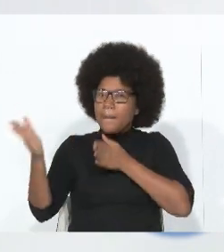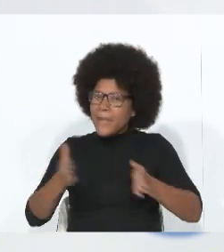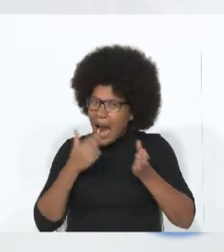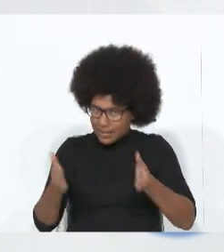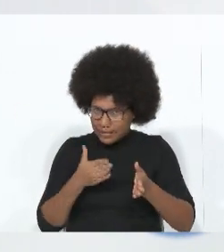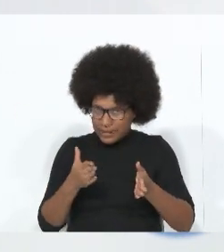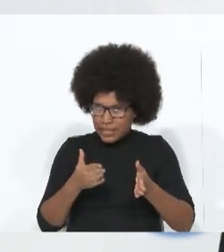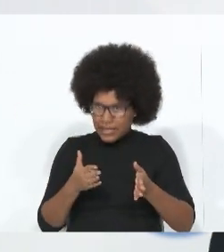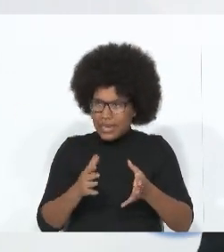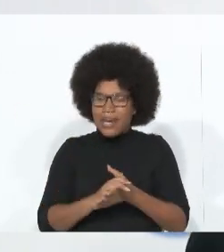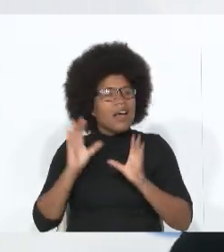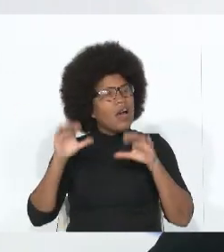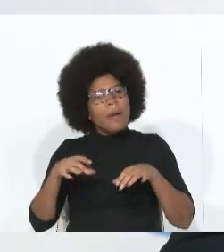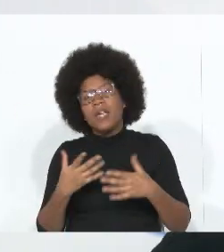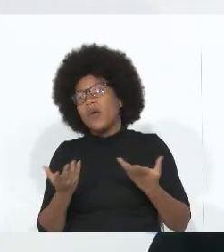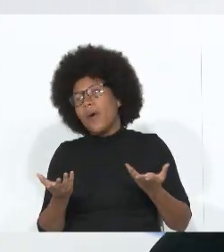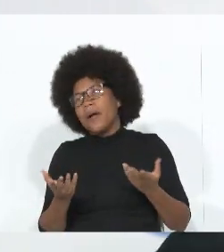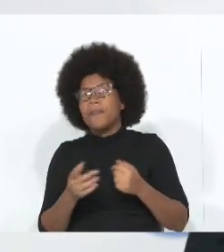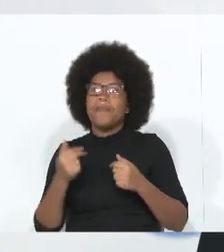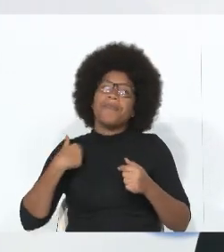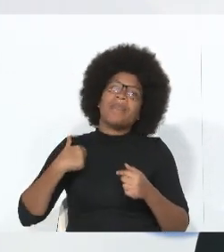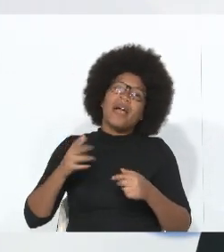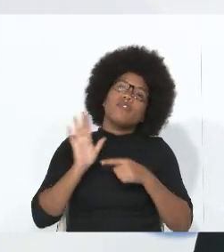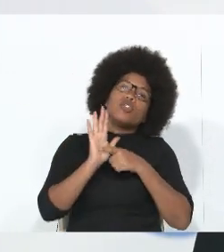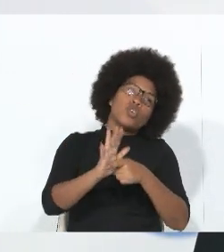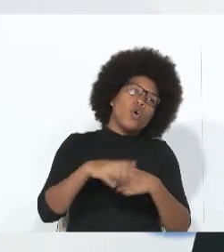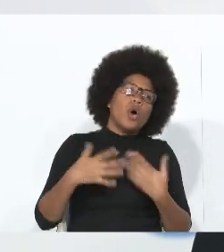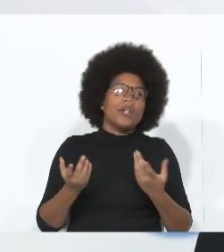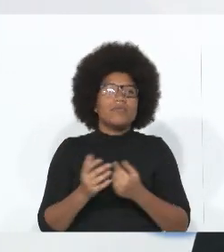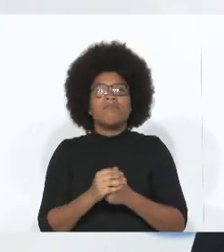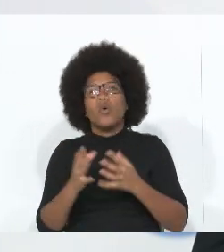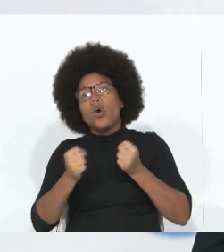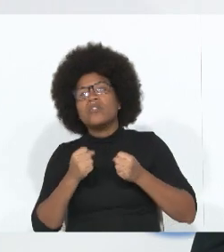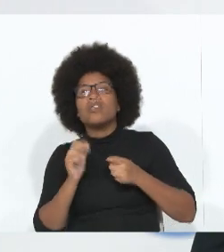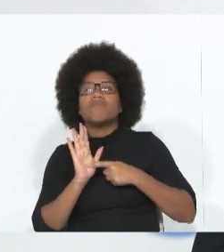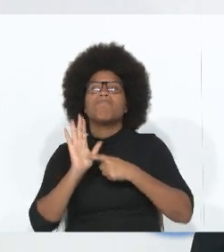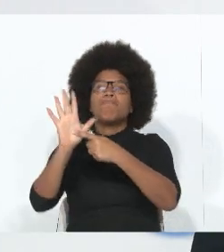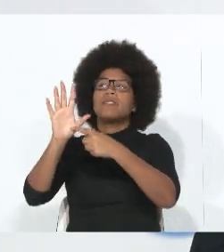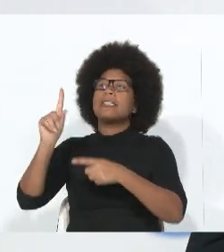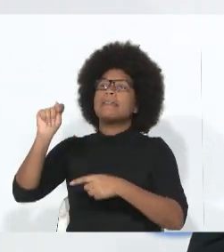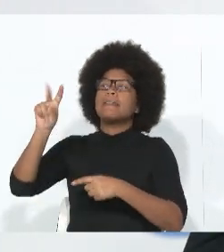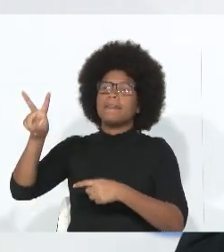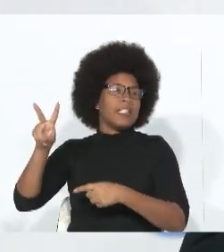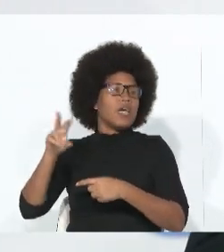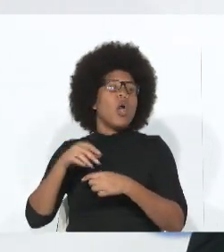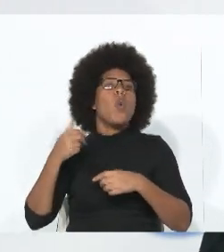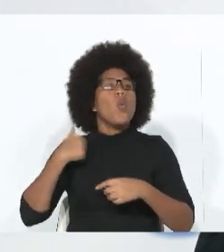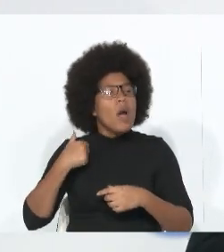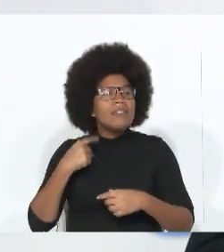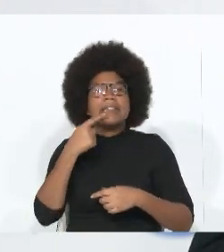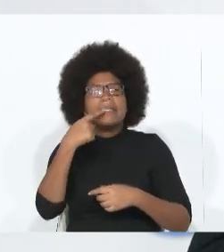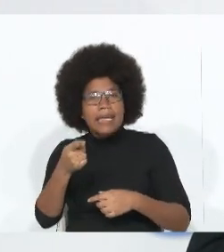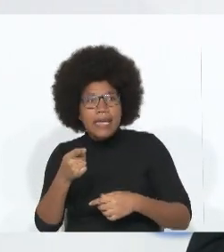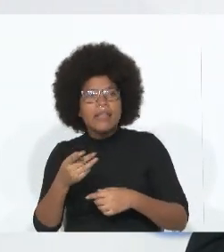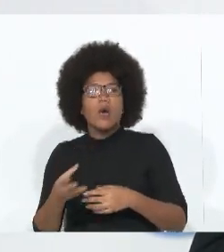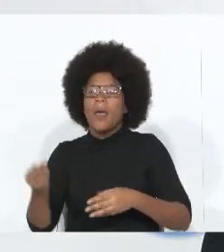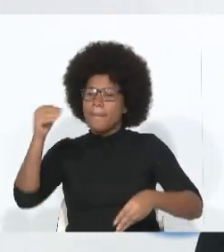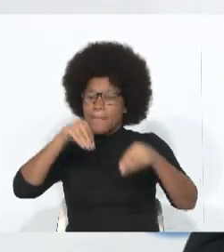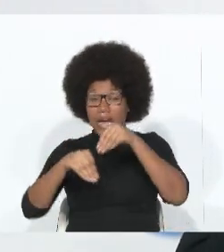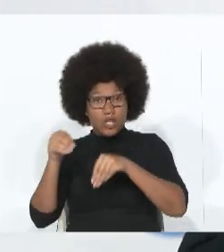Yeah. It can't be, we have a show on and, we want to put it on TV. You have to say, we will be packaging